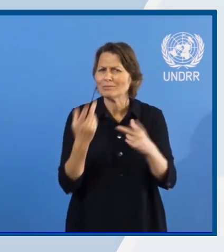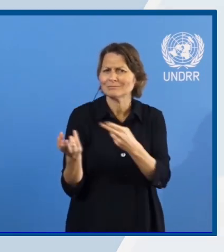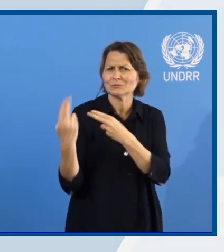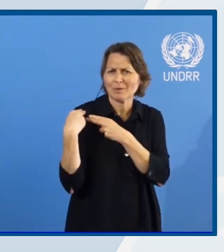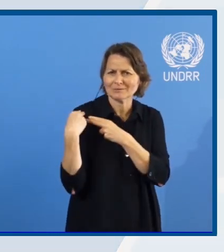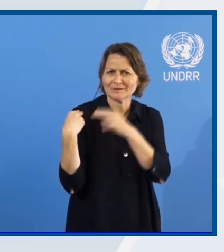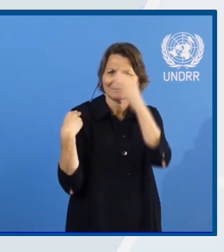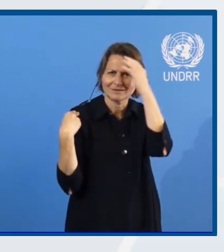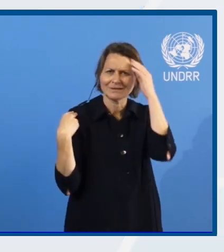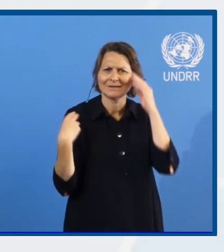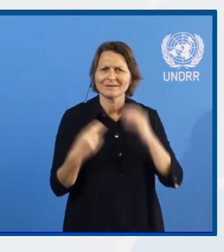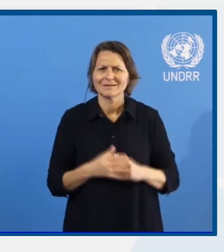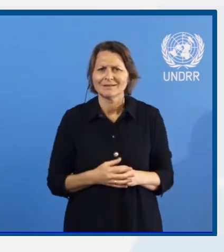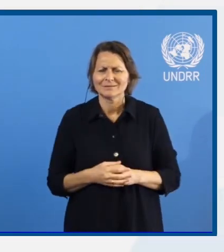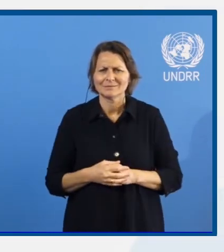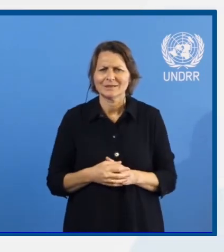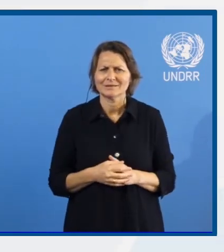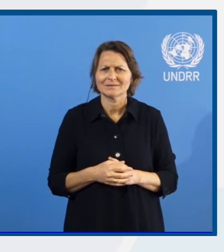SME user who are most